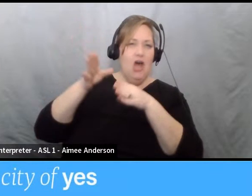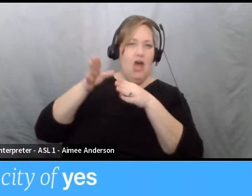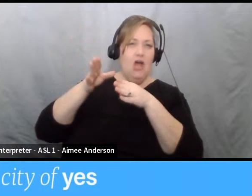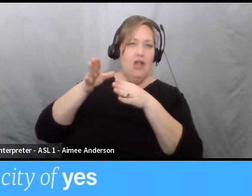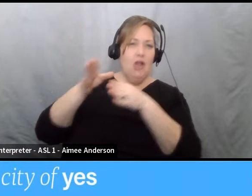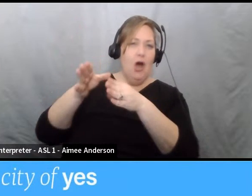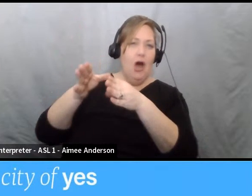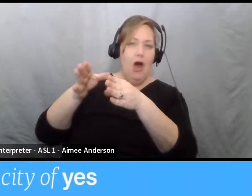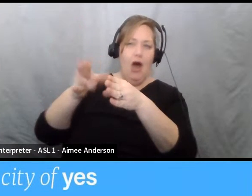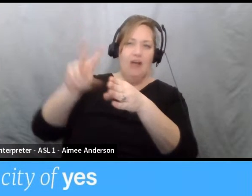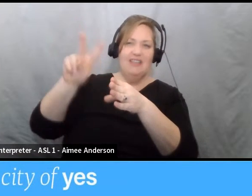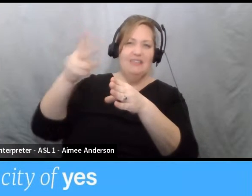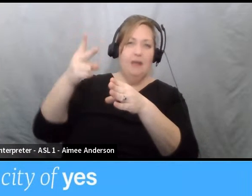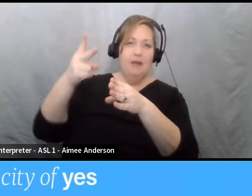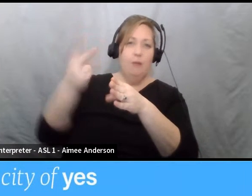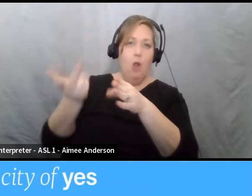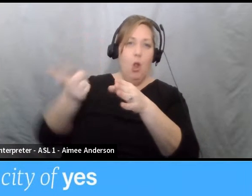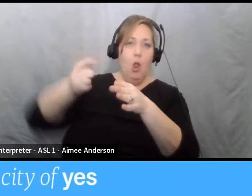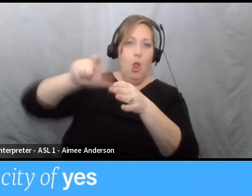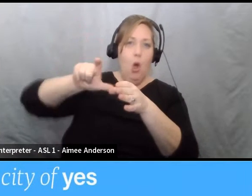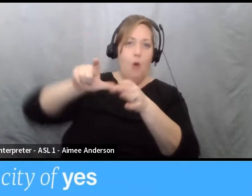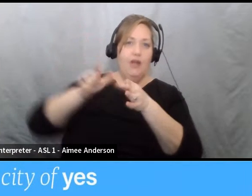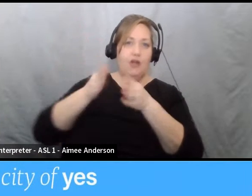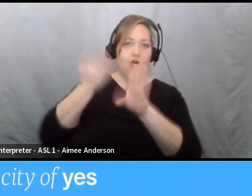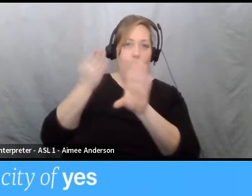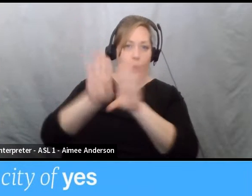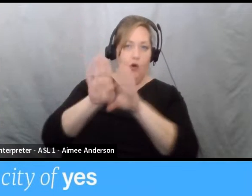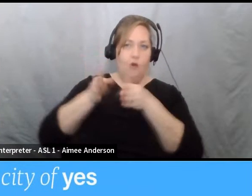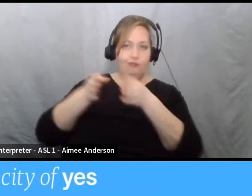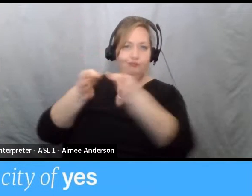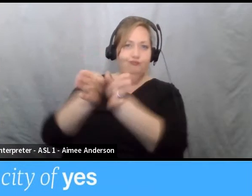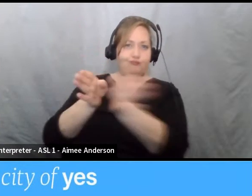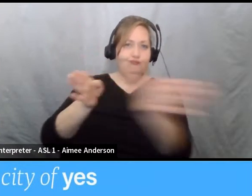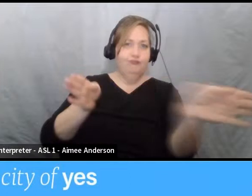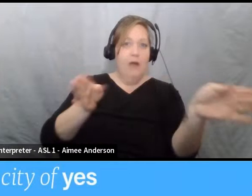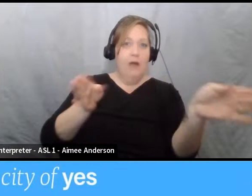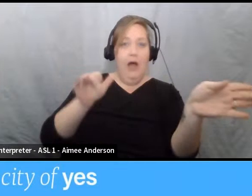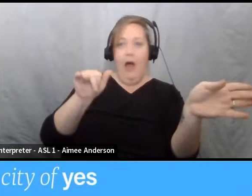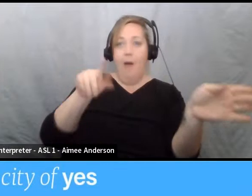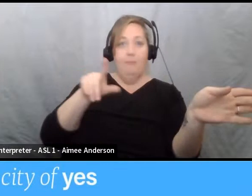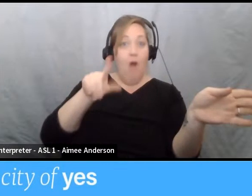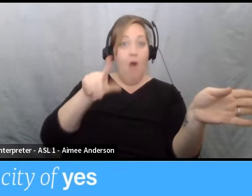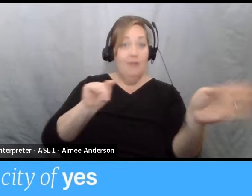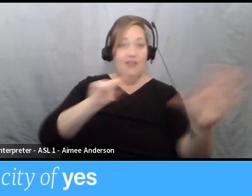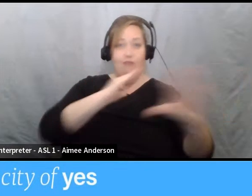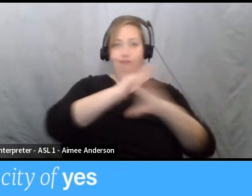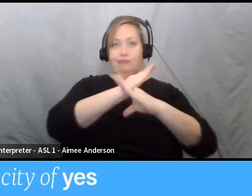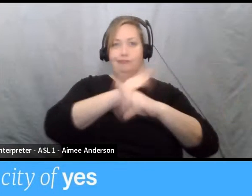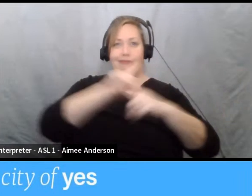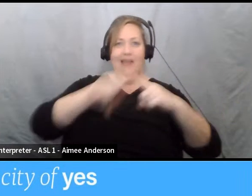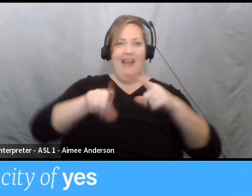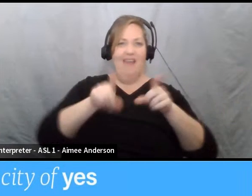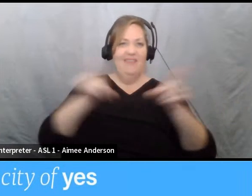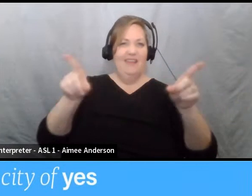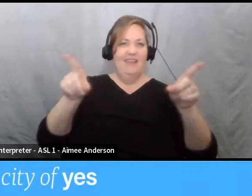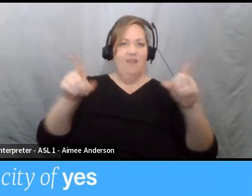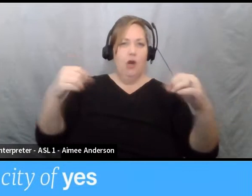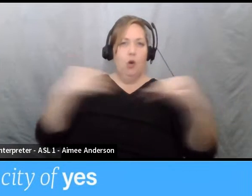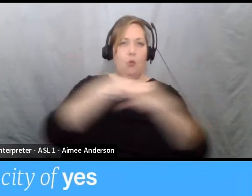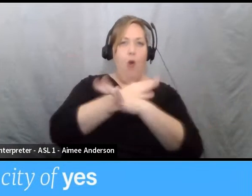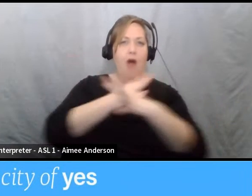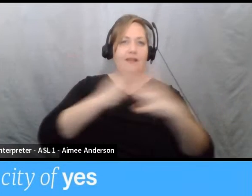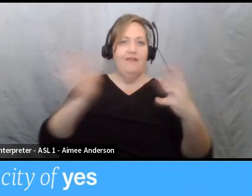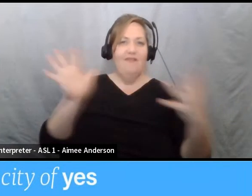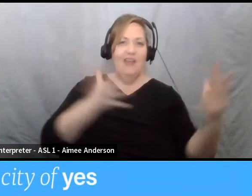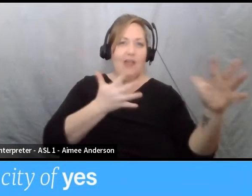loaded corridors that prevent, apartments from having layouts with like multiple frontages or cross ventilation or things like that.